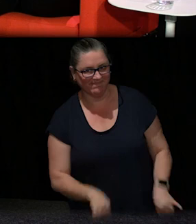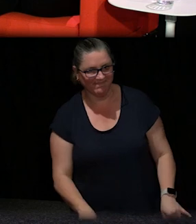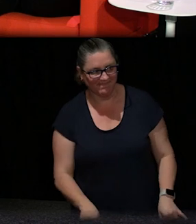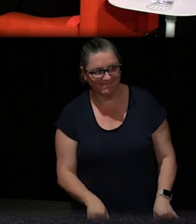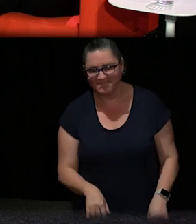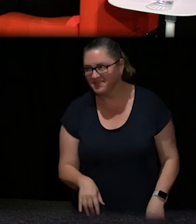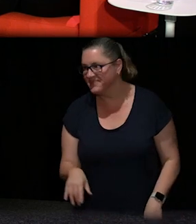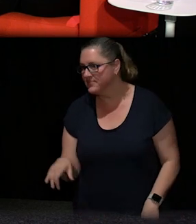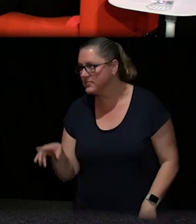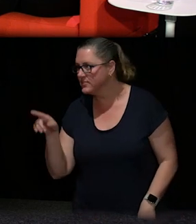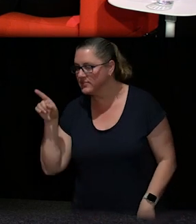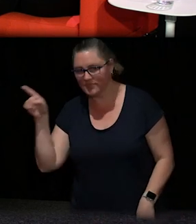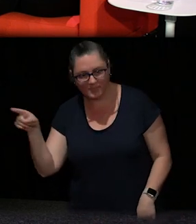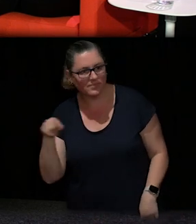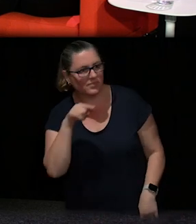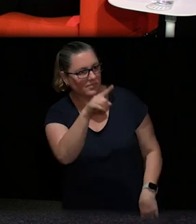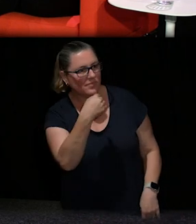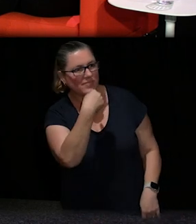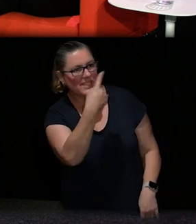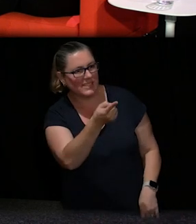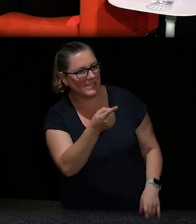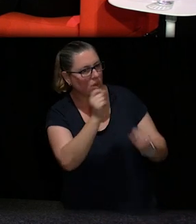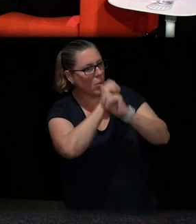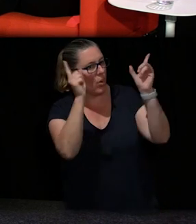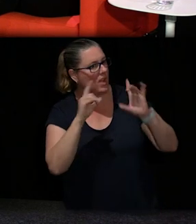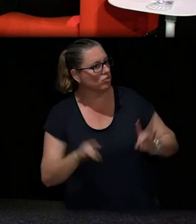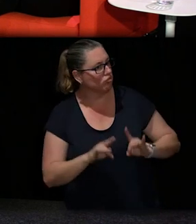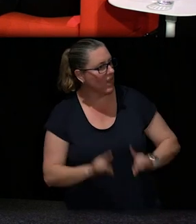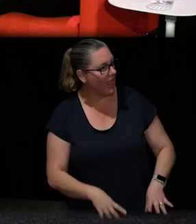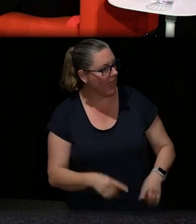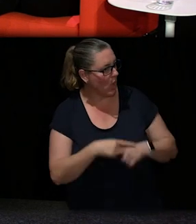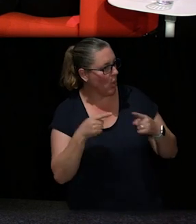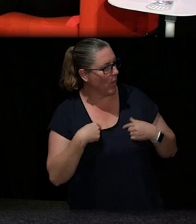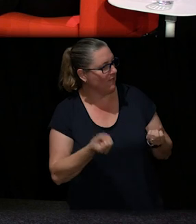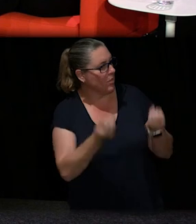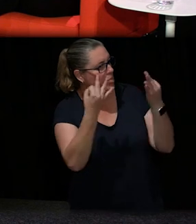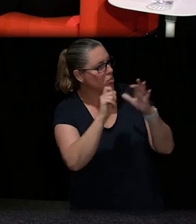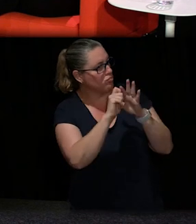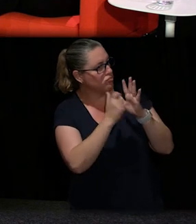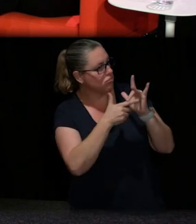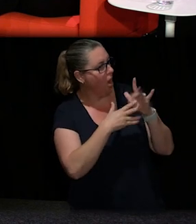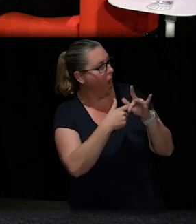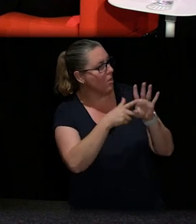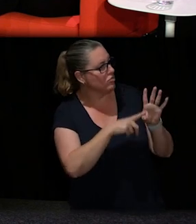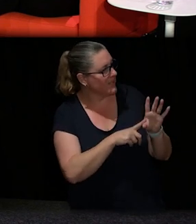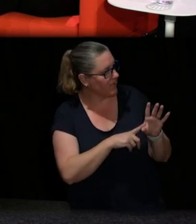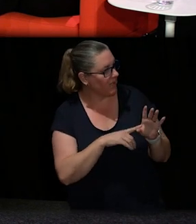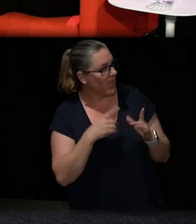awful. Something else you're probably not aware about in Australia is we don't have primaries, or if they are, they're very private within the